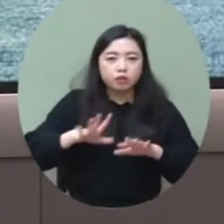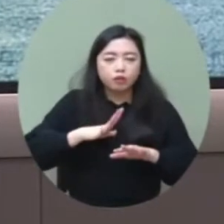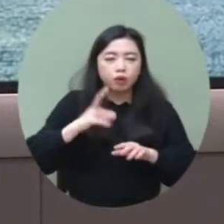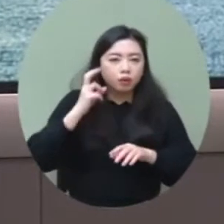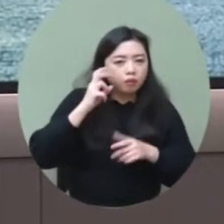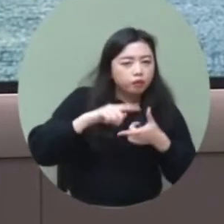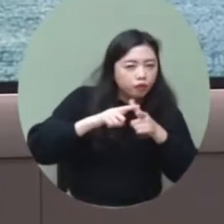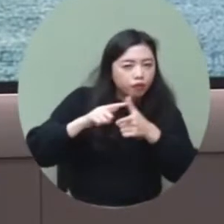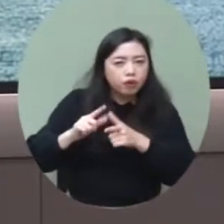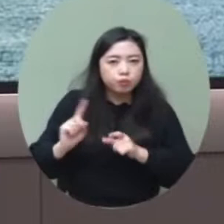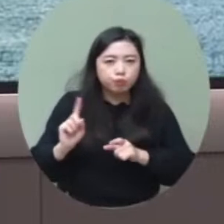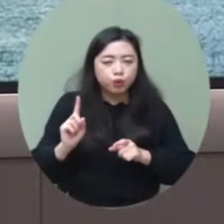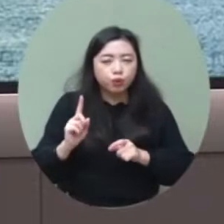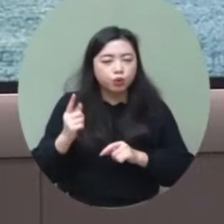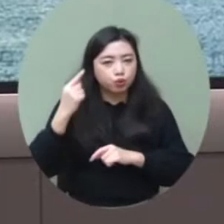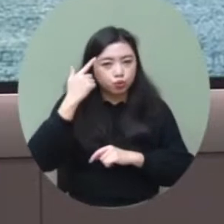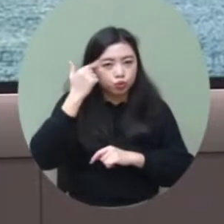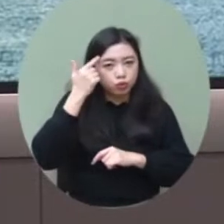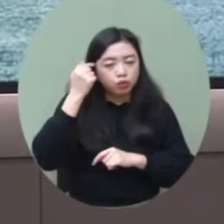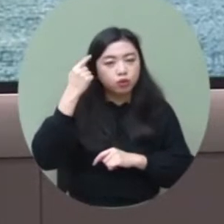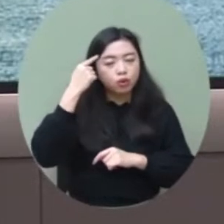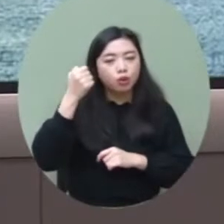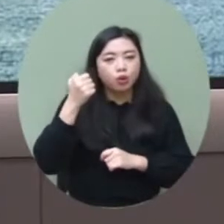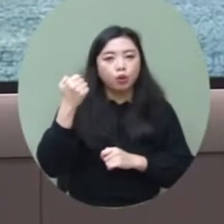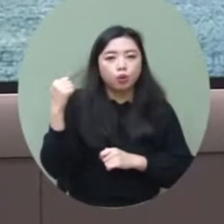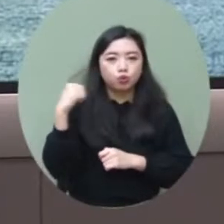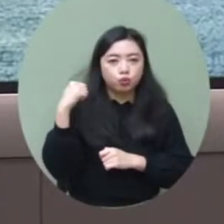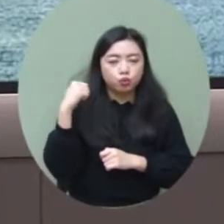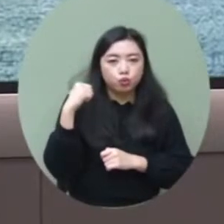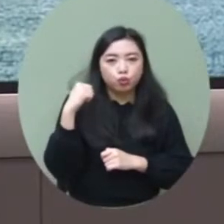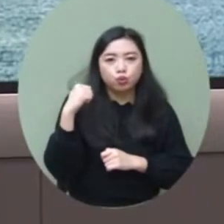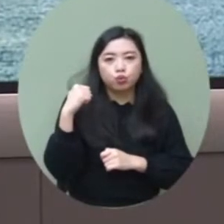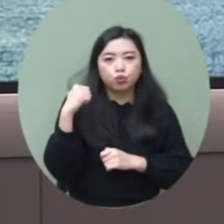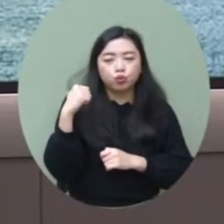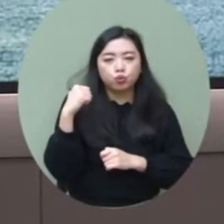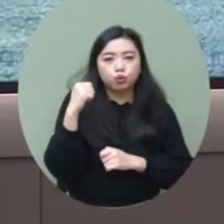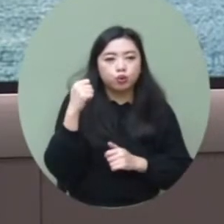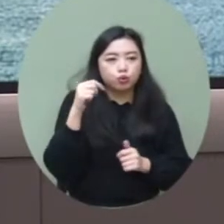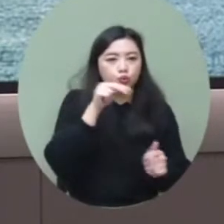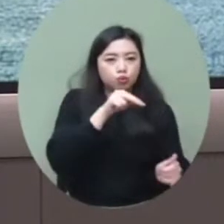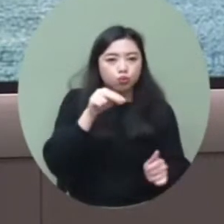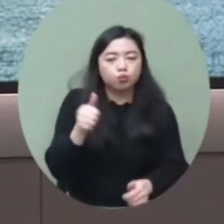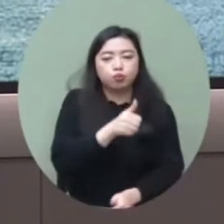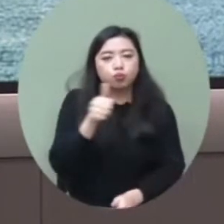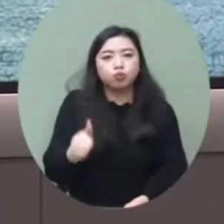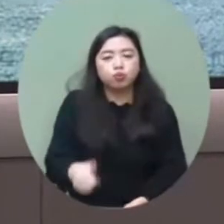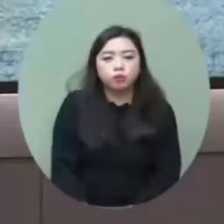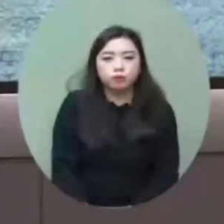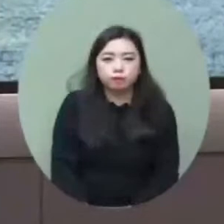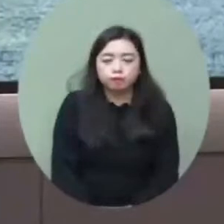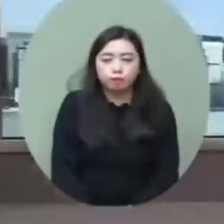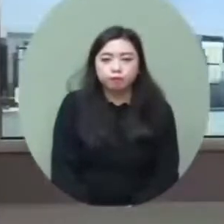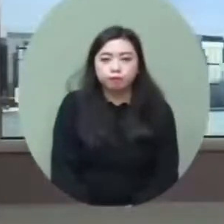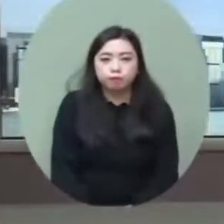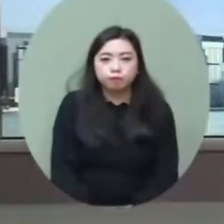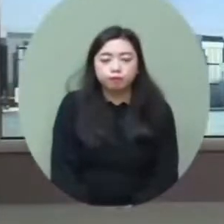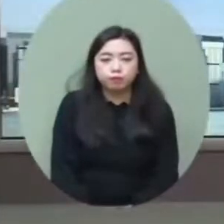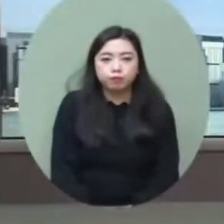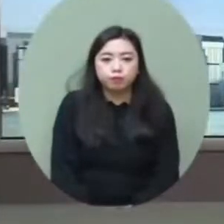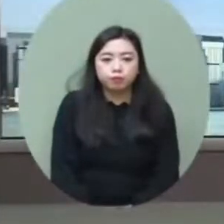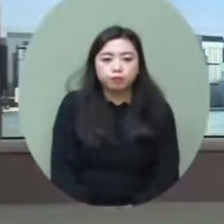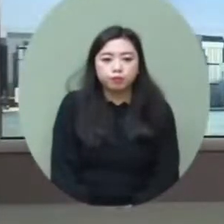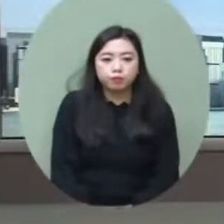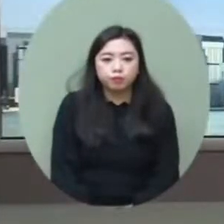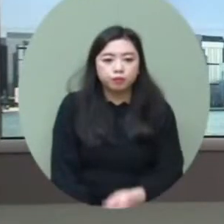the heads of clusters would monitor the latest situation, and we would do our best to take care of the